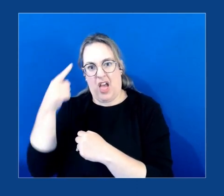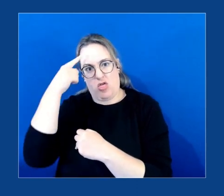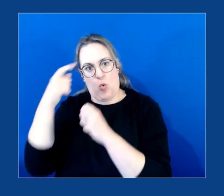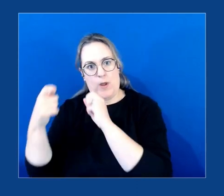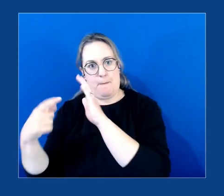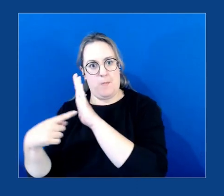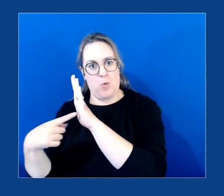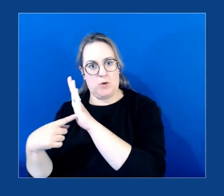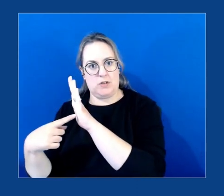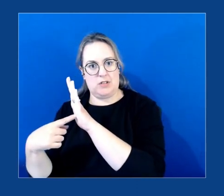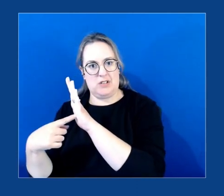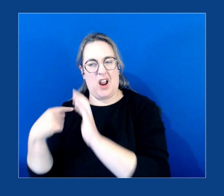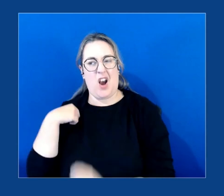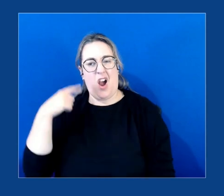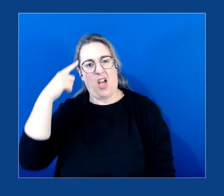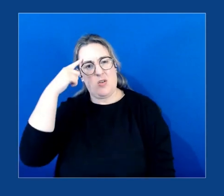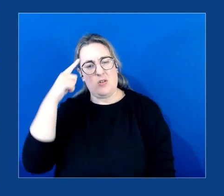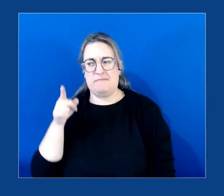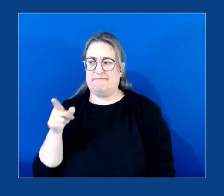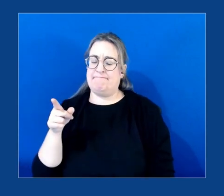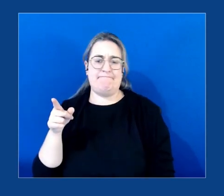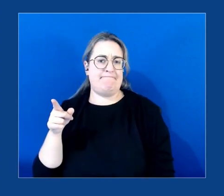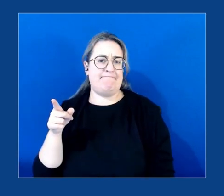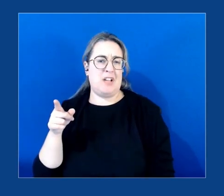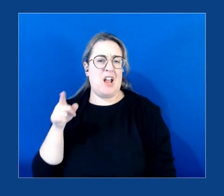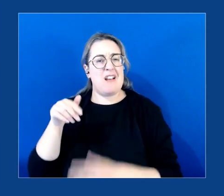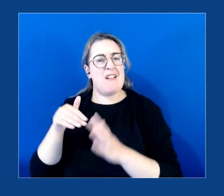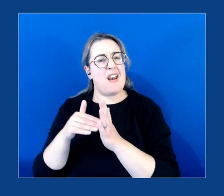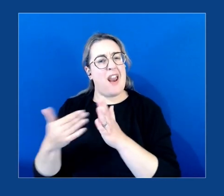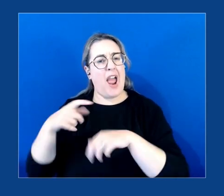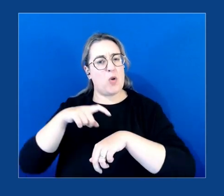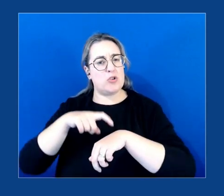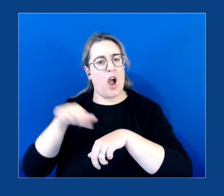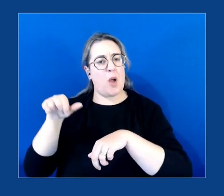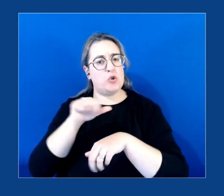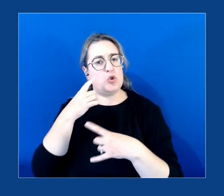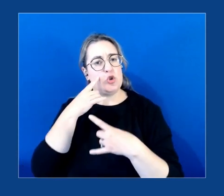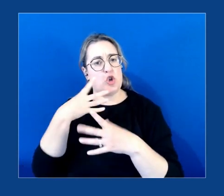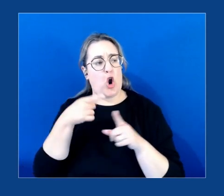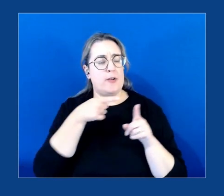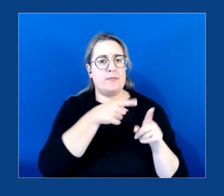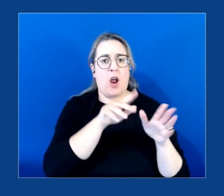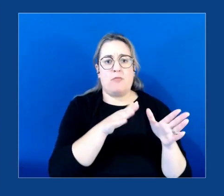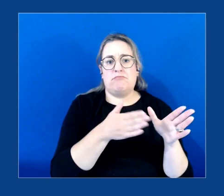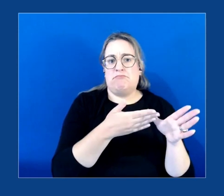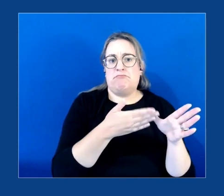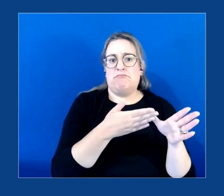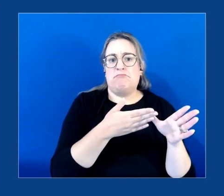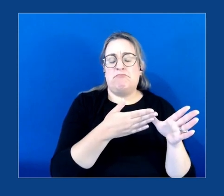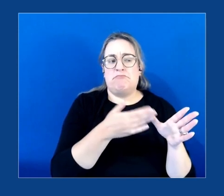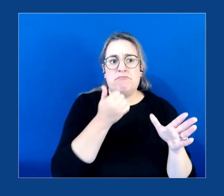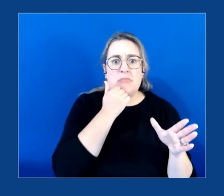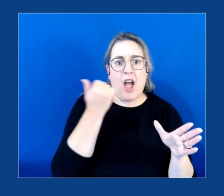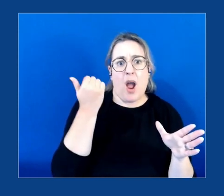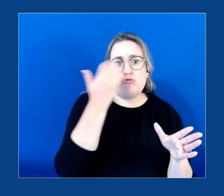time that the research should reflect the priorities of the people who actually held the